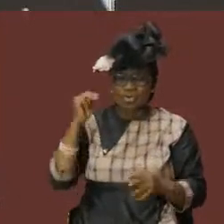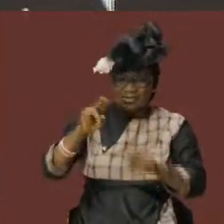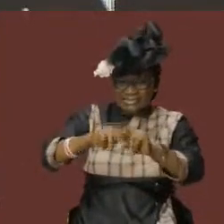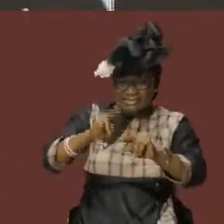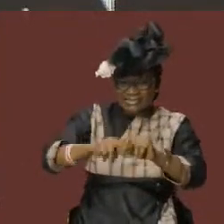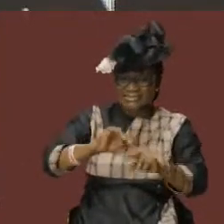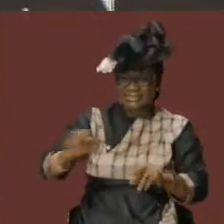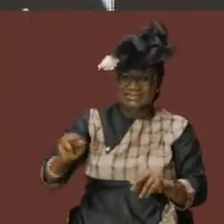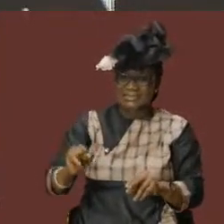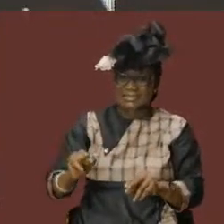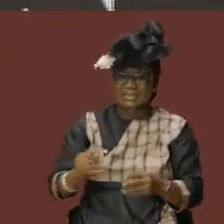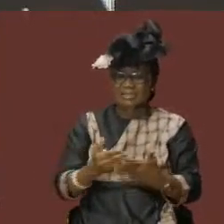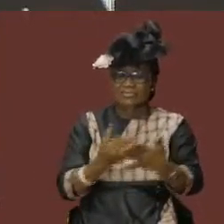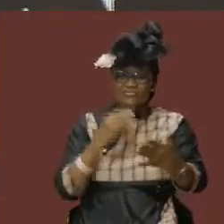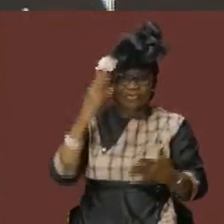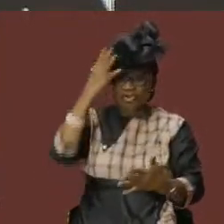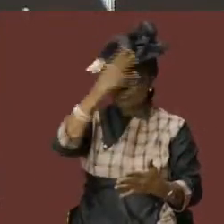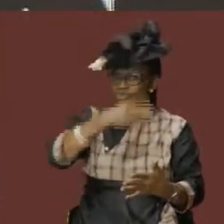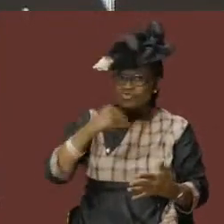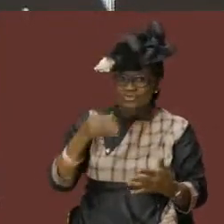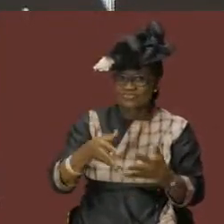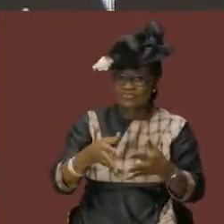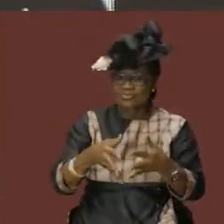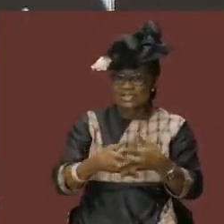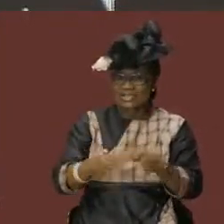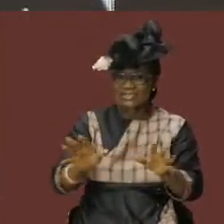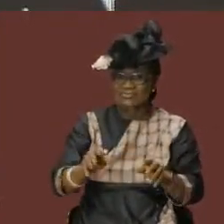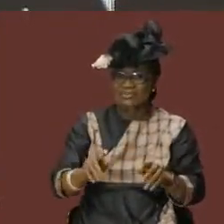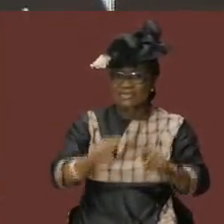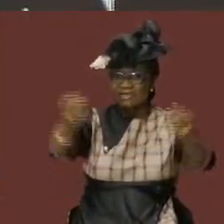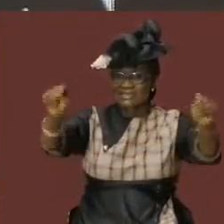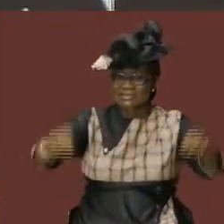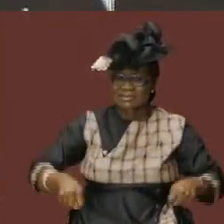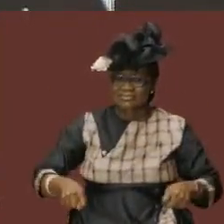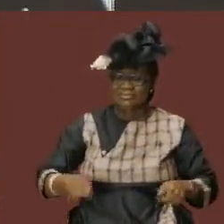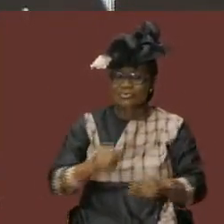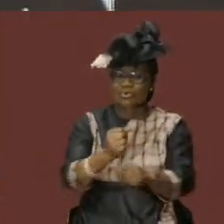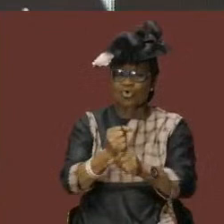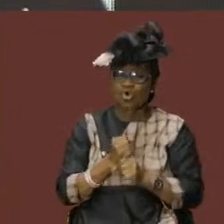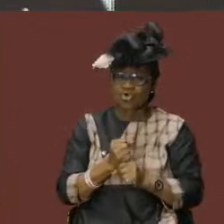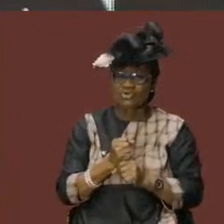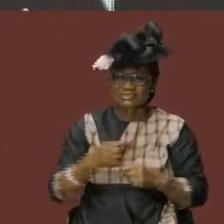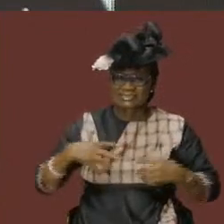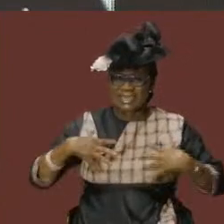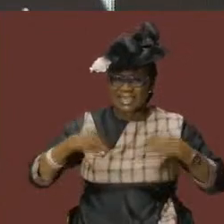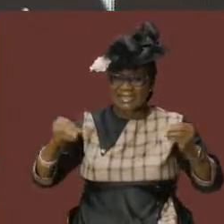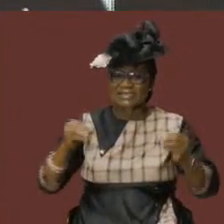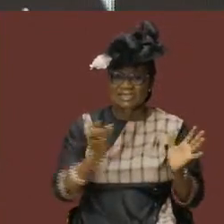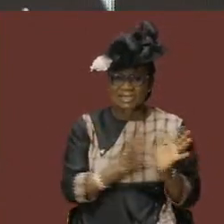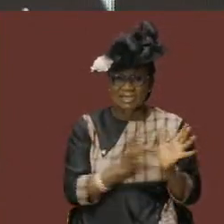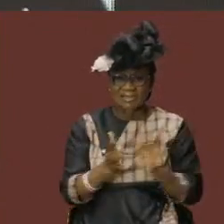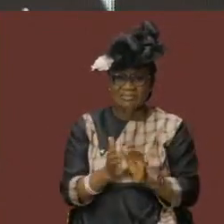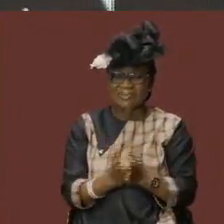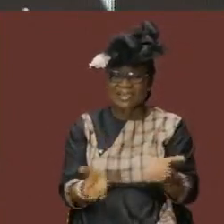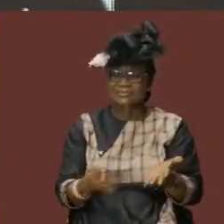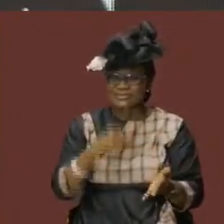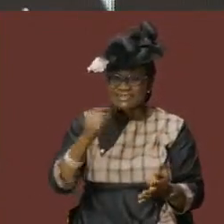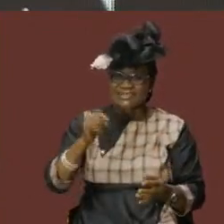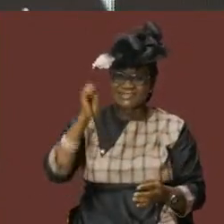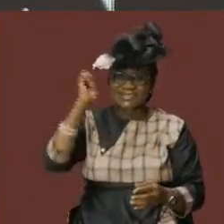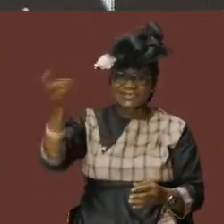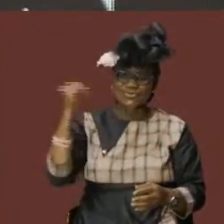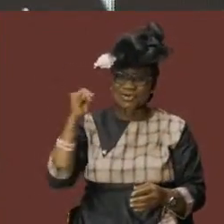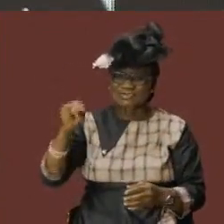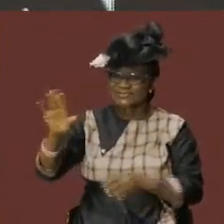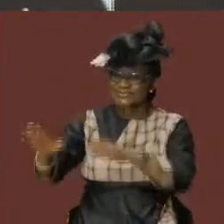beautiful gate of the temple got healed, the Bible said he was walking, he